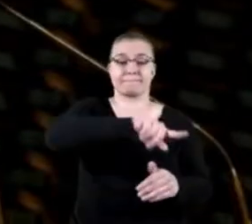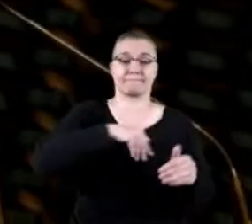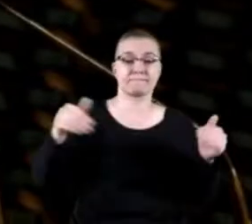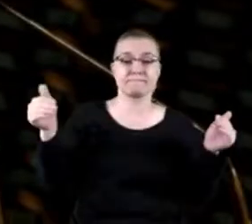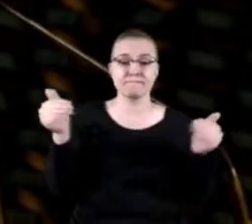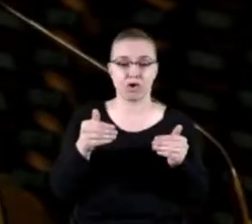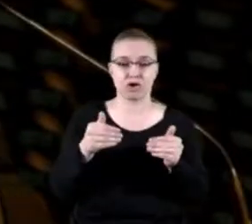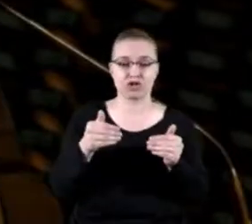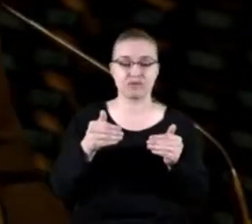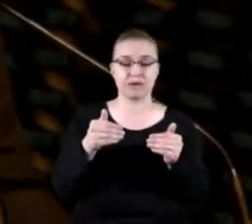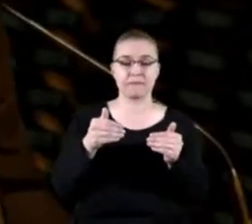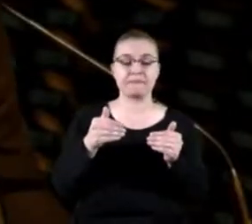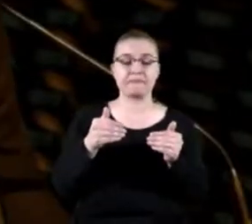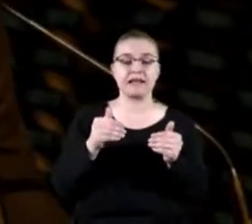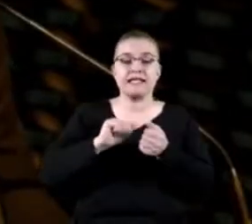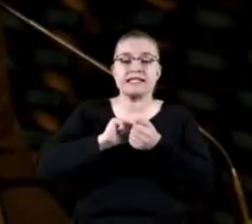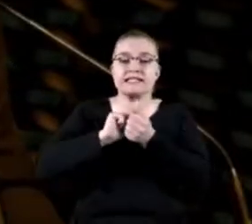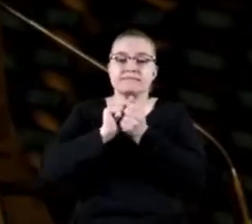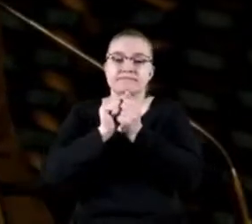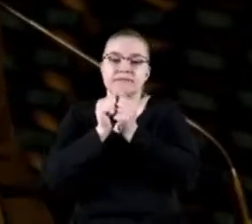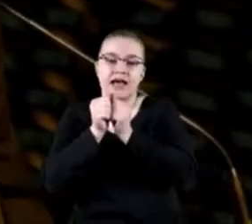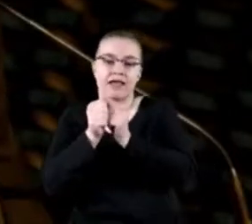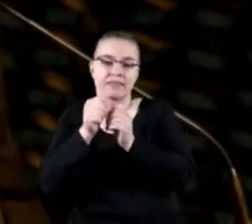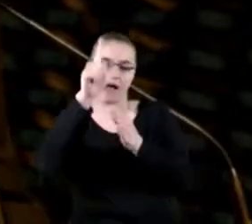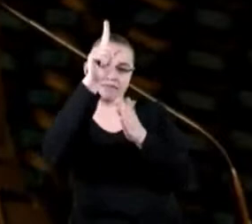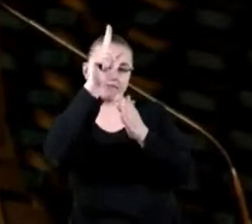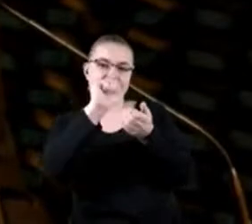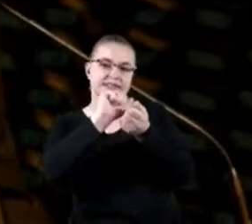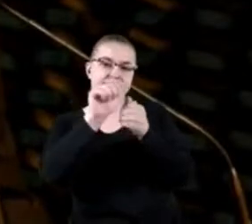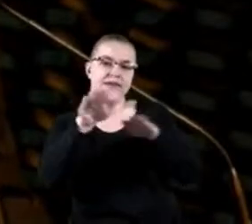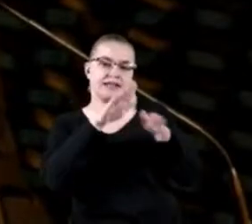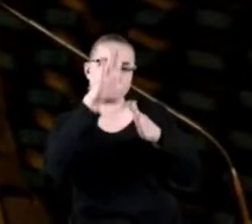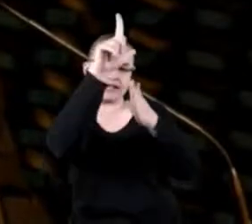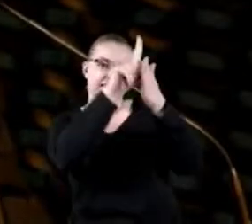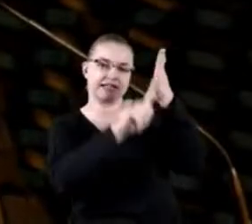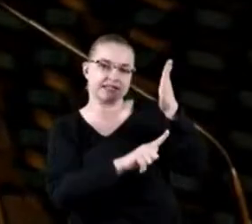We could move from place